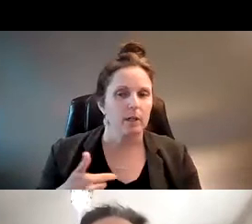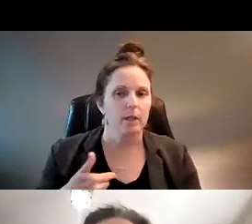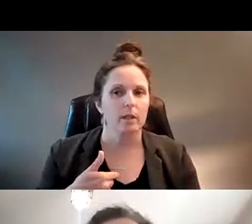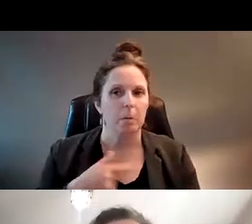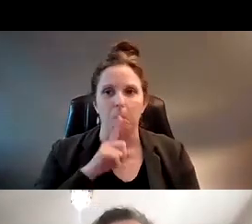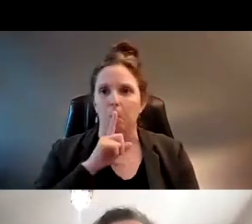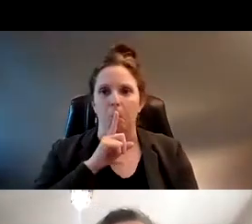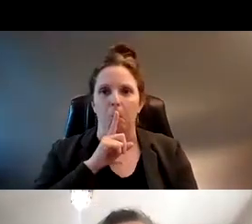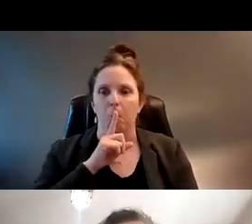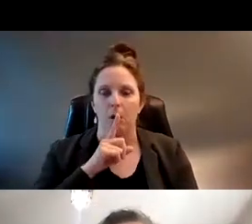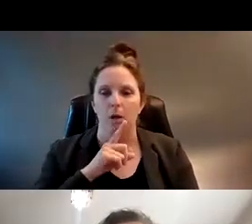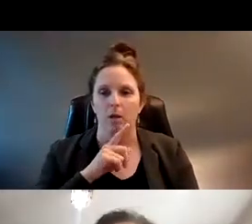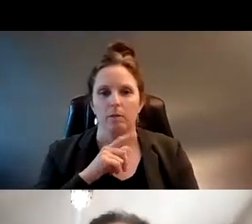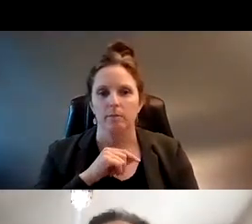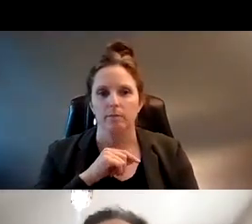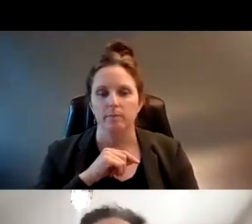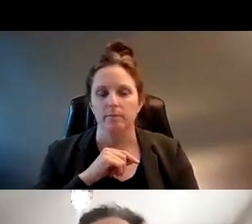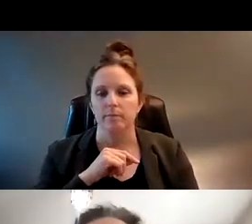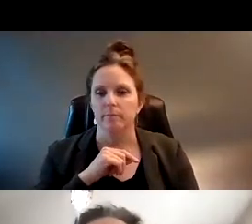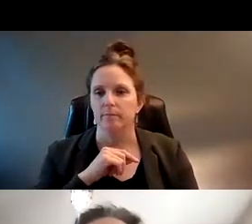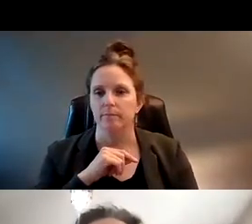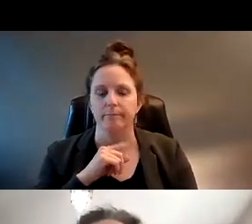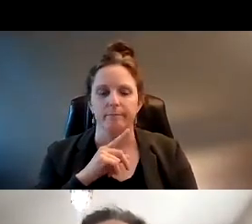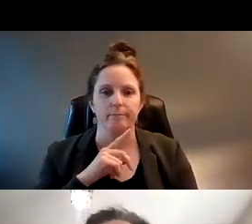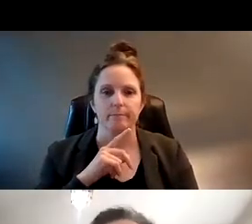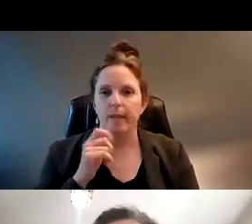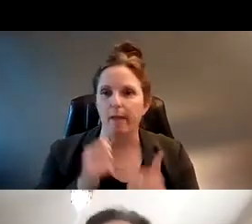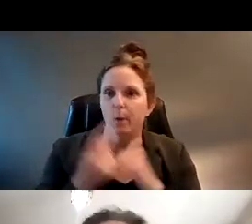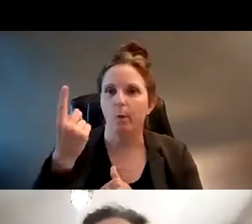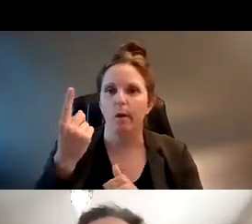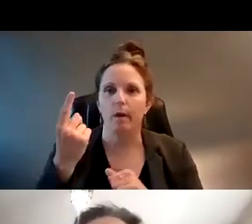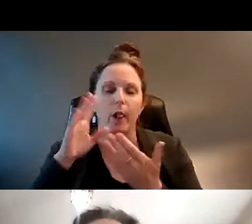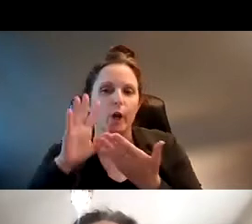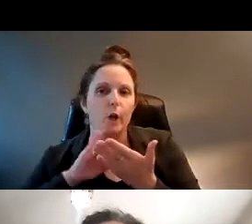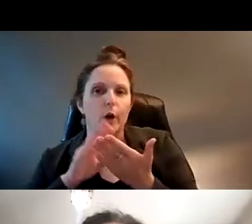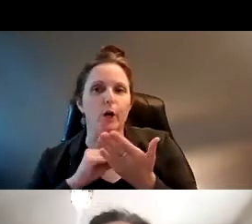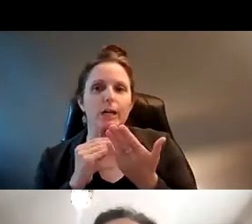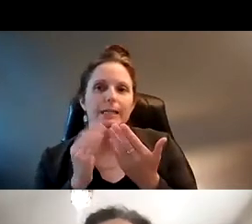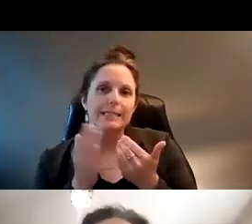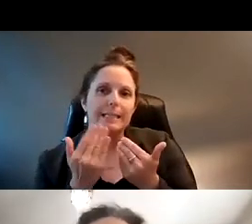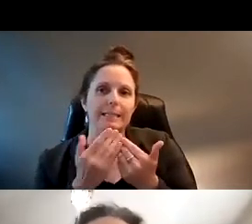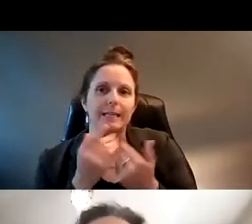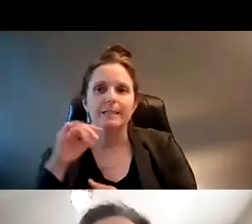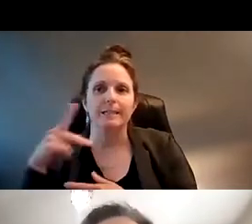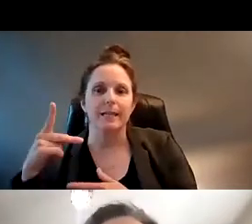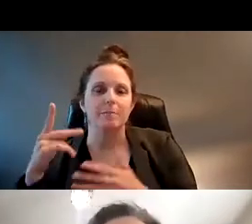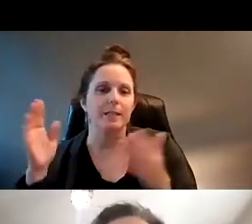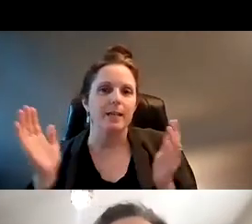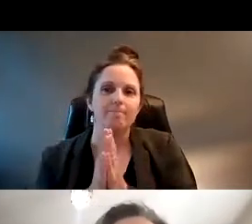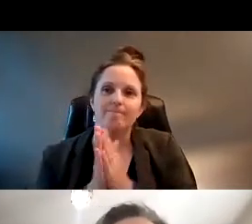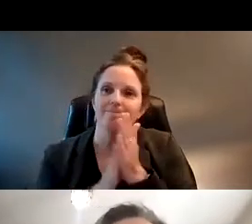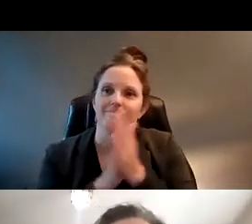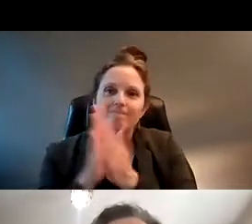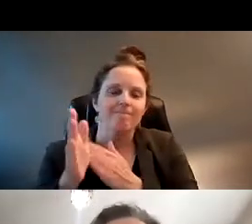at all that everyone, can just learn some things and then be completely resilient during times